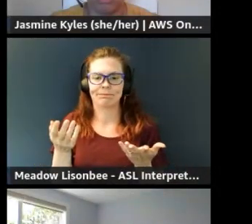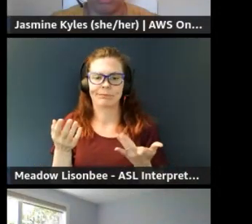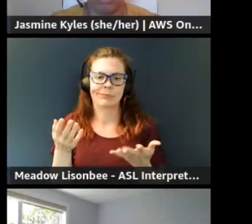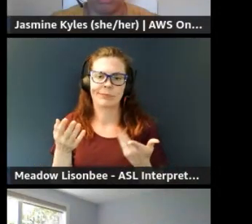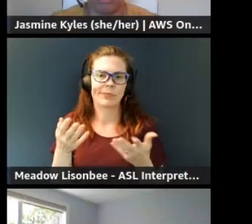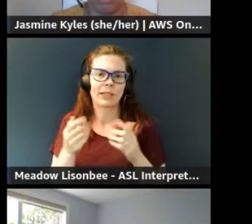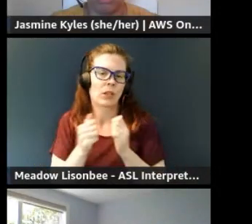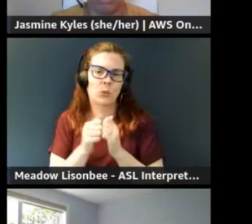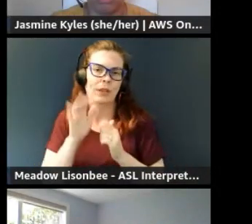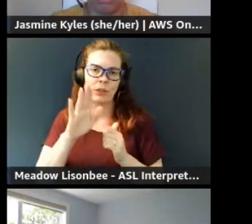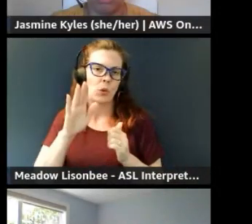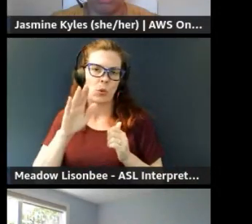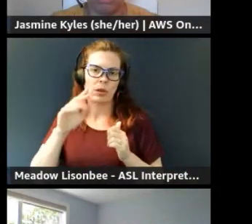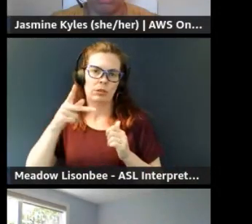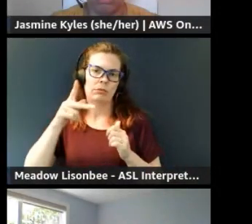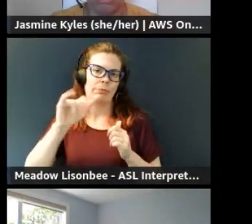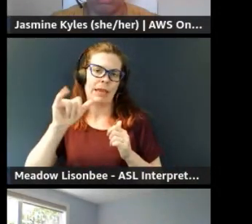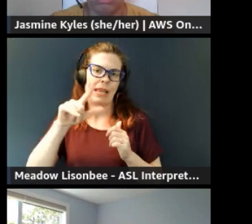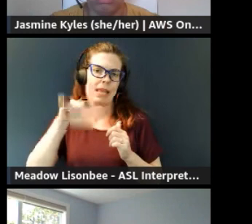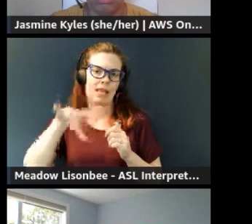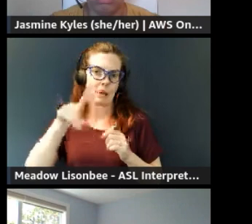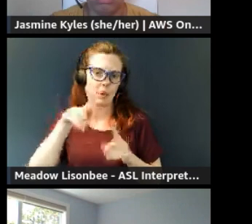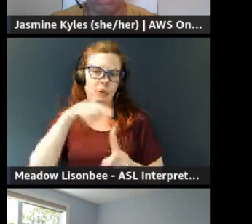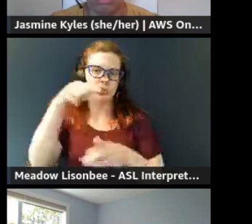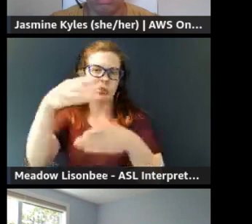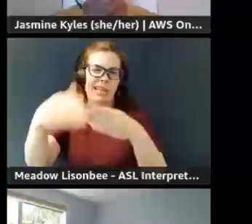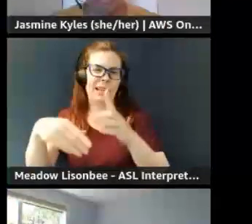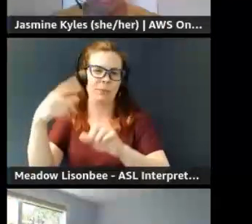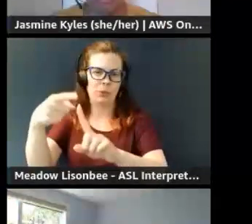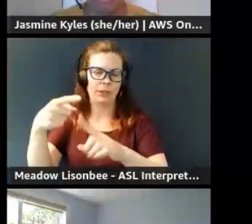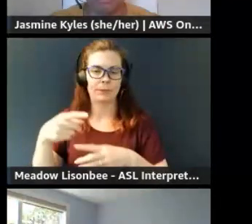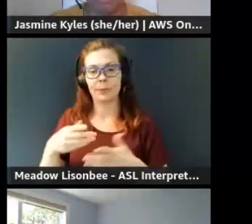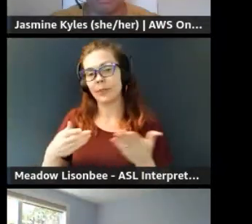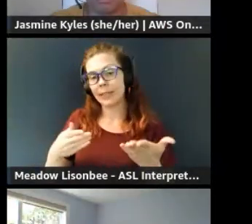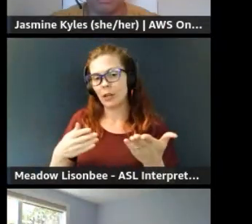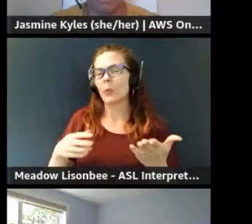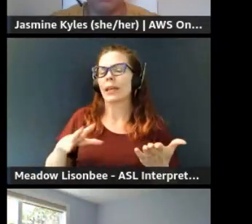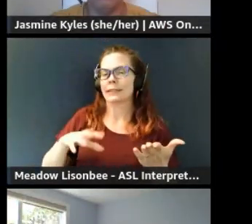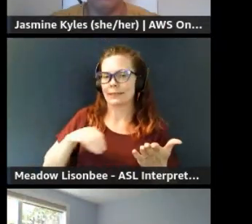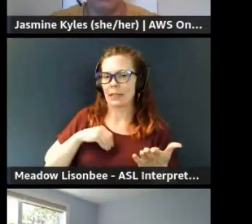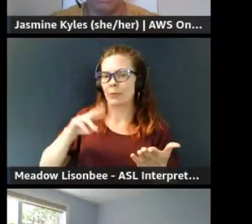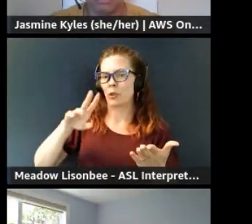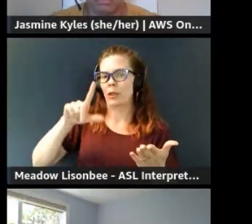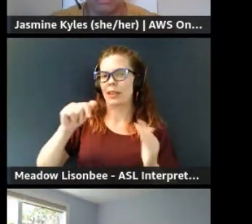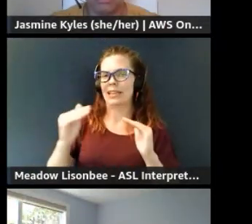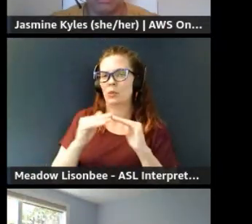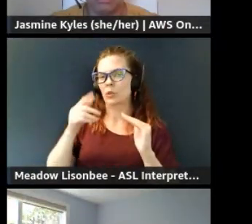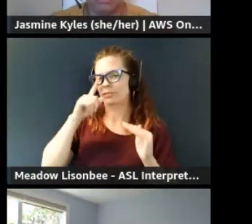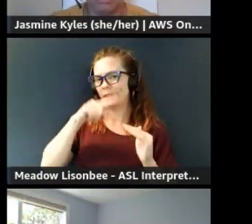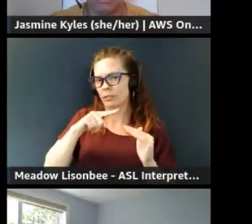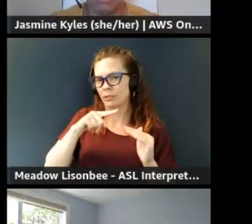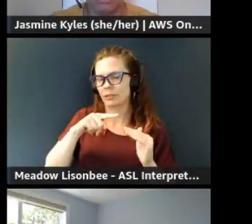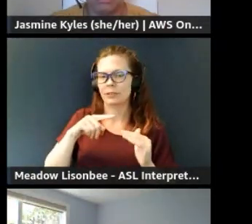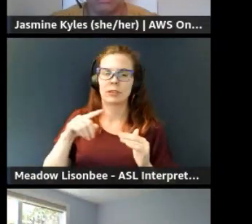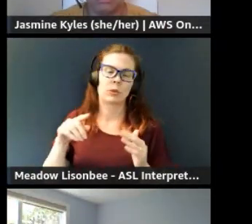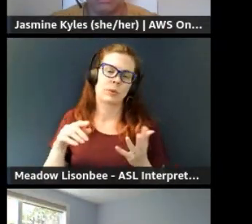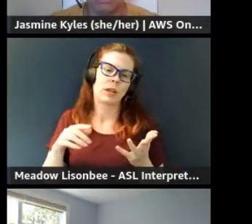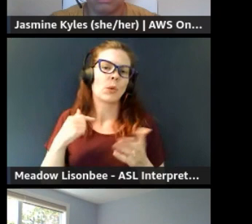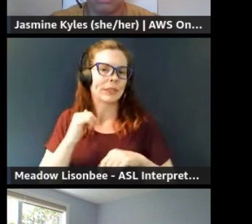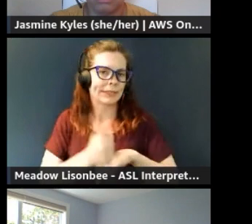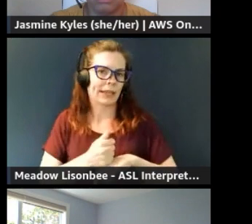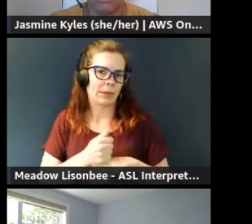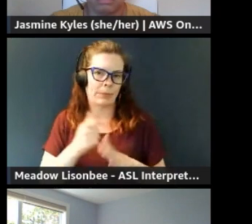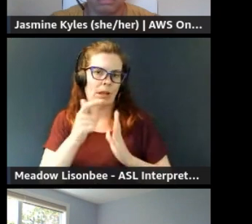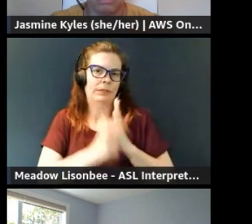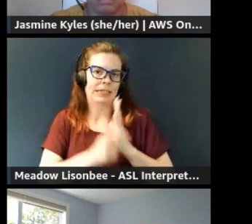along with your payload to the endpoint. And right here, we have accept EULA equals false. So any customer, and we set that by default